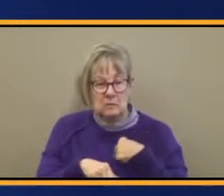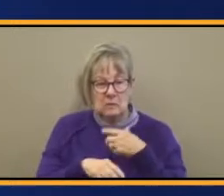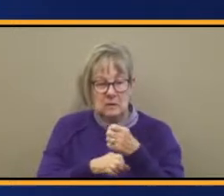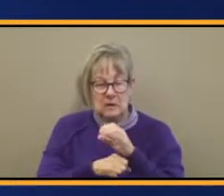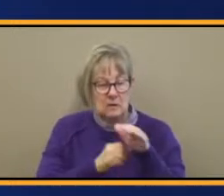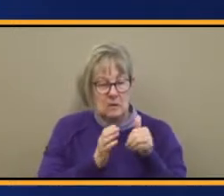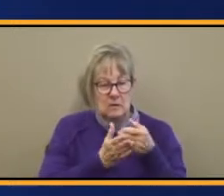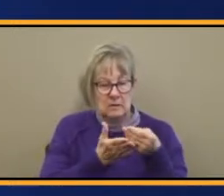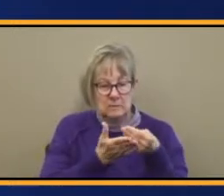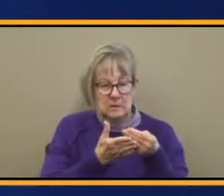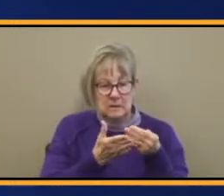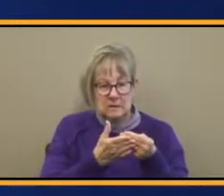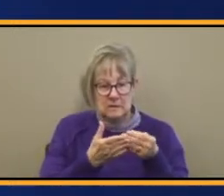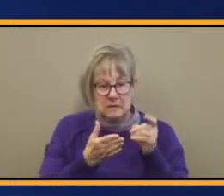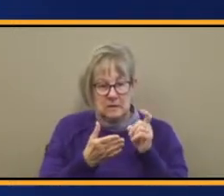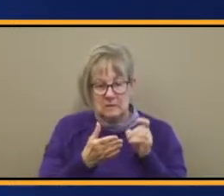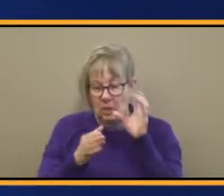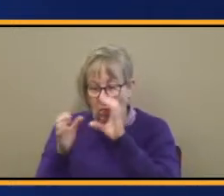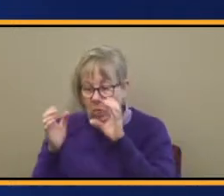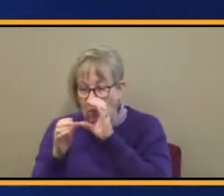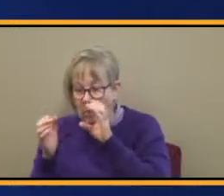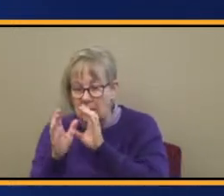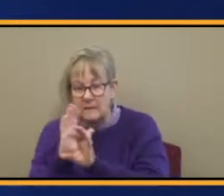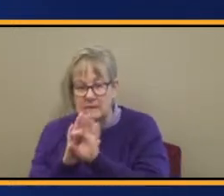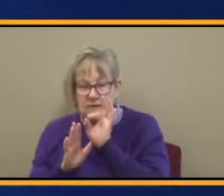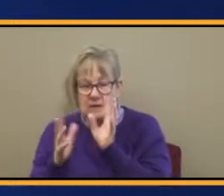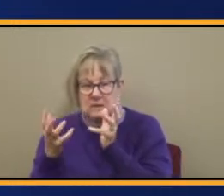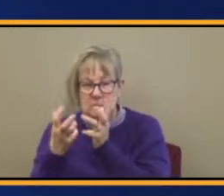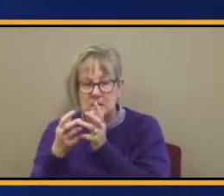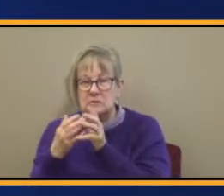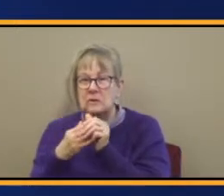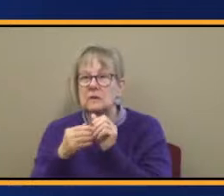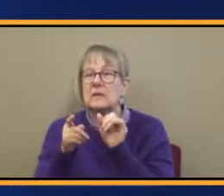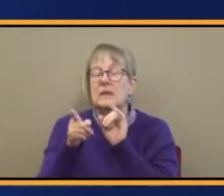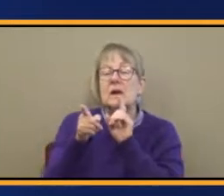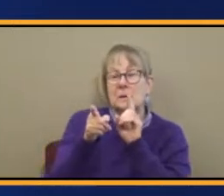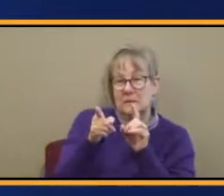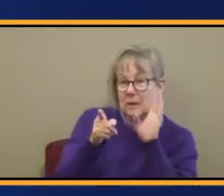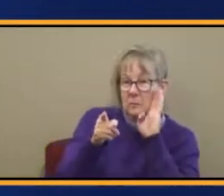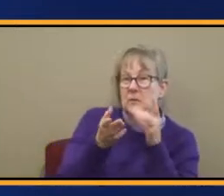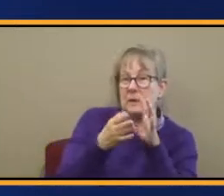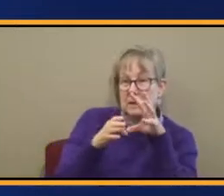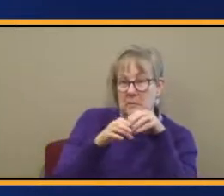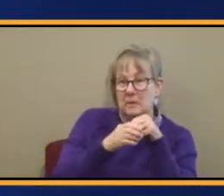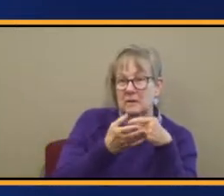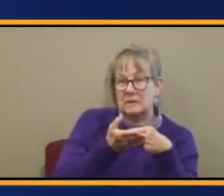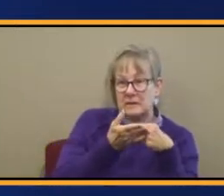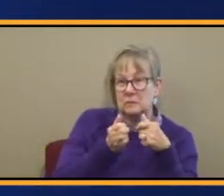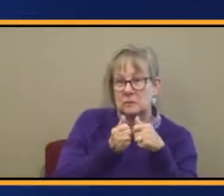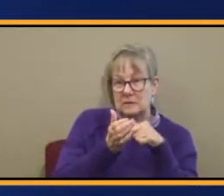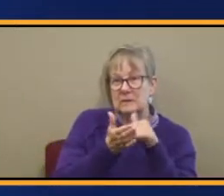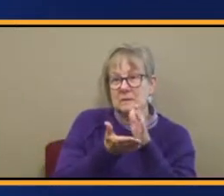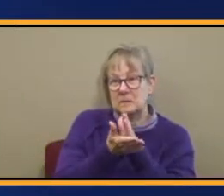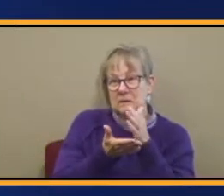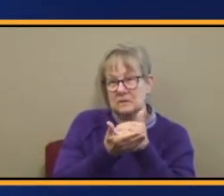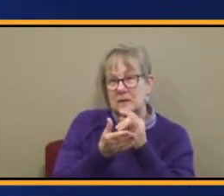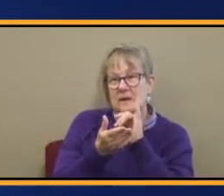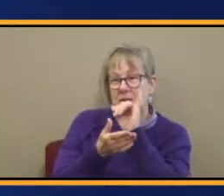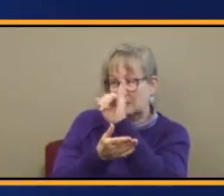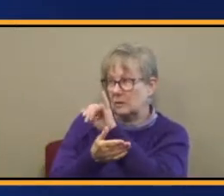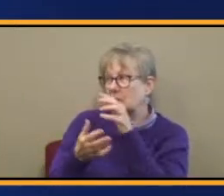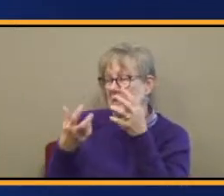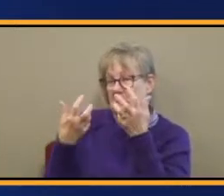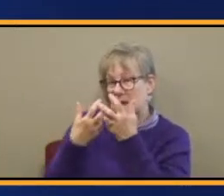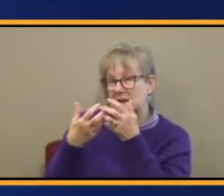this money and then we're having to find the matching dollars. That's absolutely going to be part of the discussion with this budget development process, is those matching